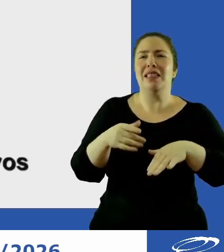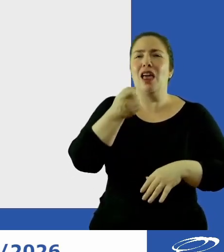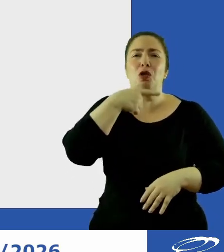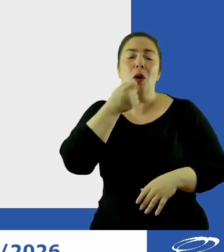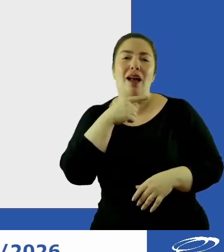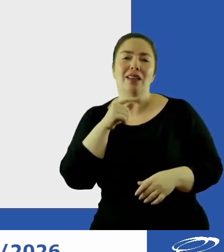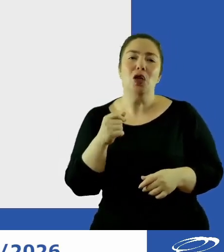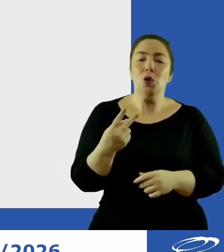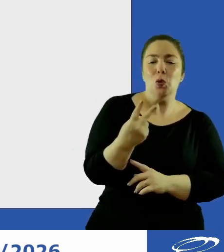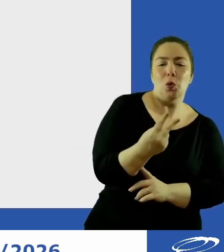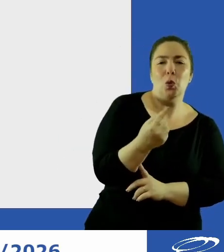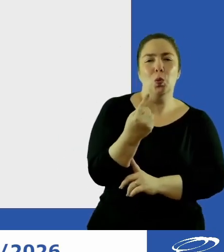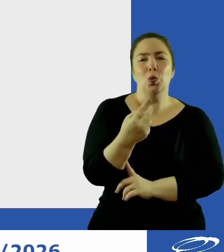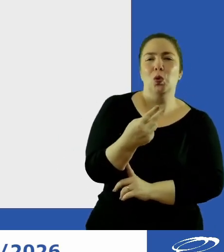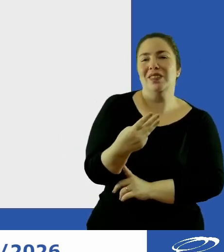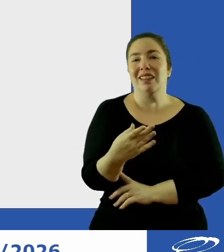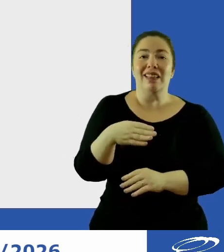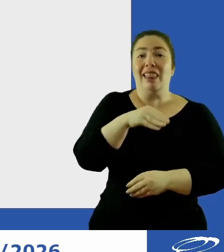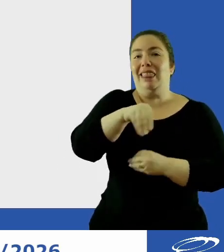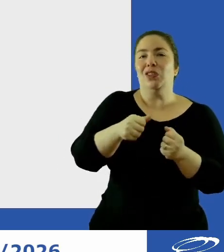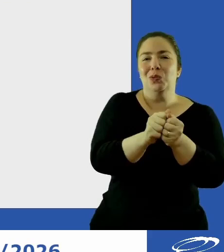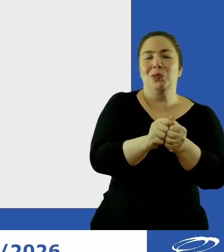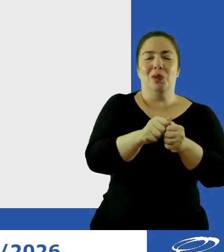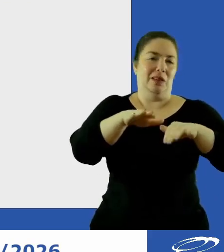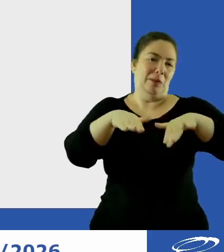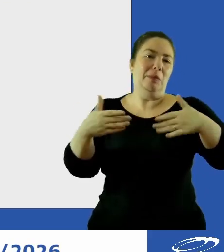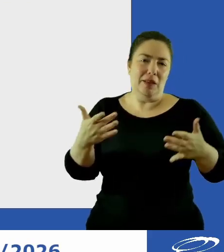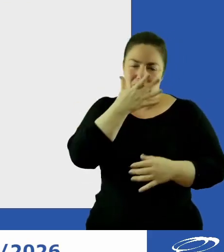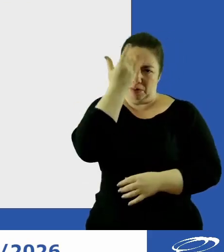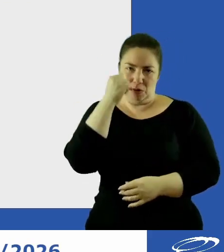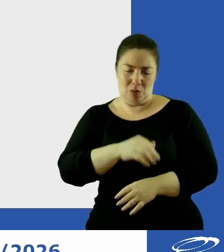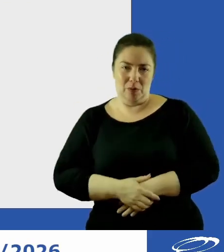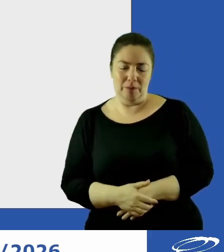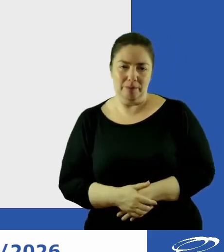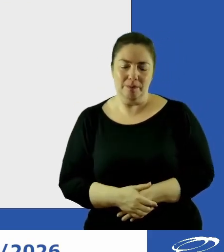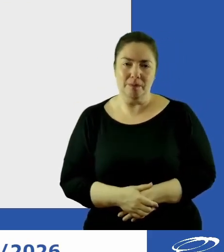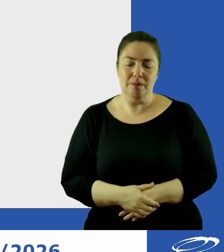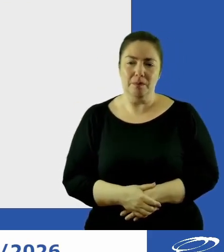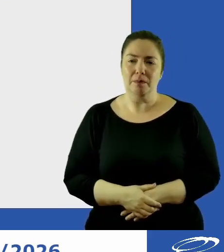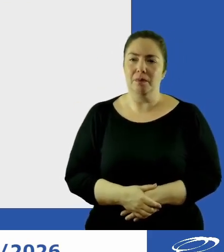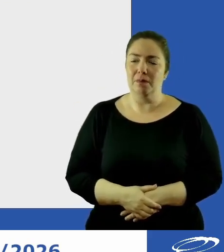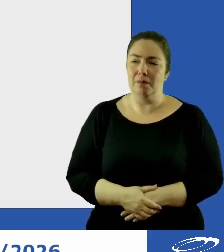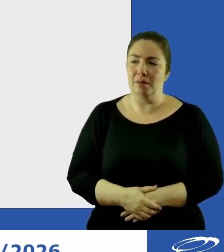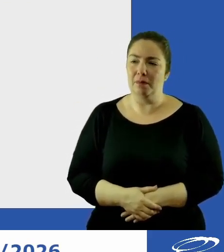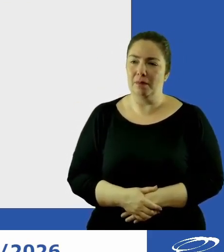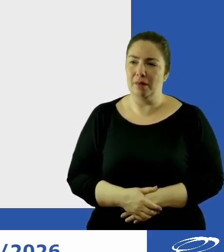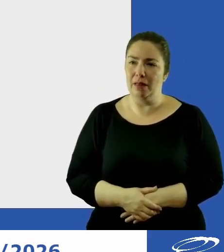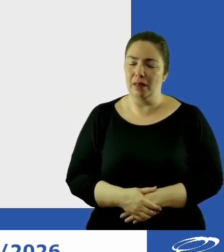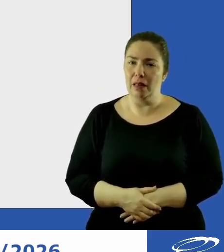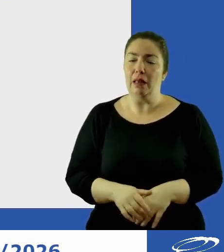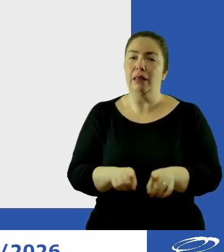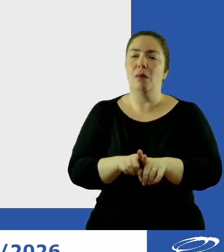active against biofilm. This means mainly to use rifampin in combination with a second